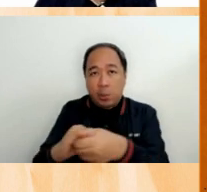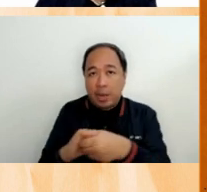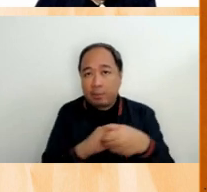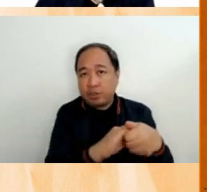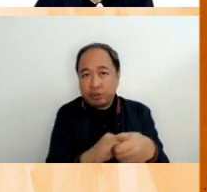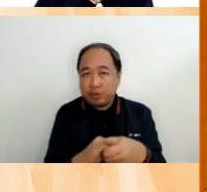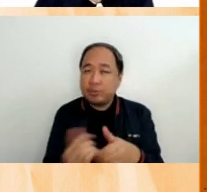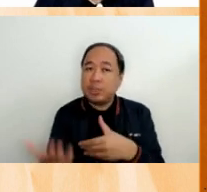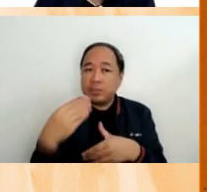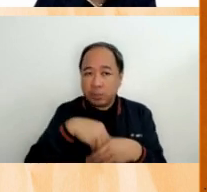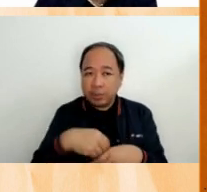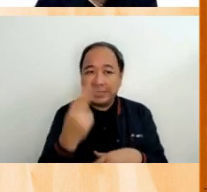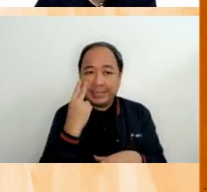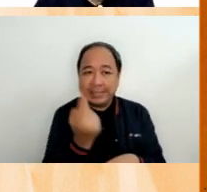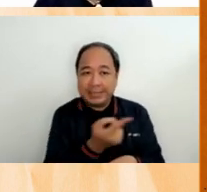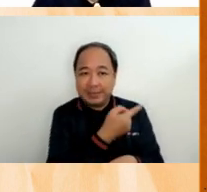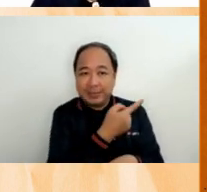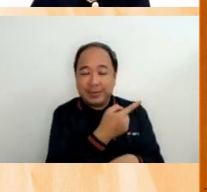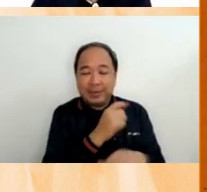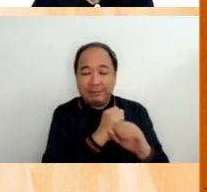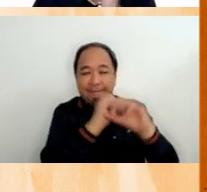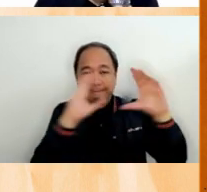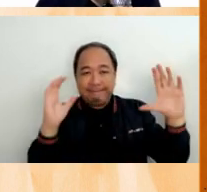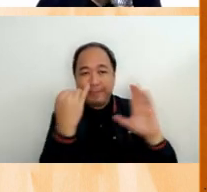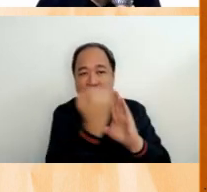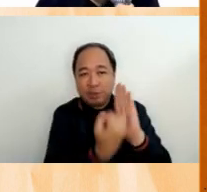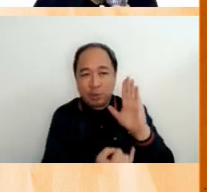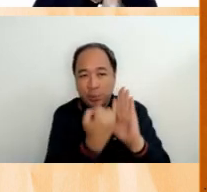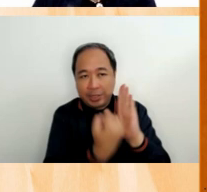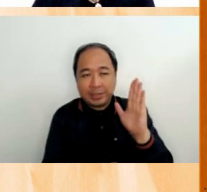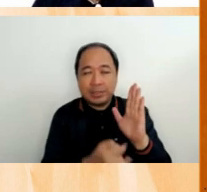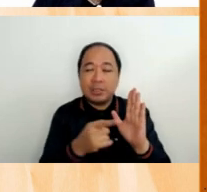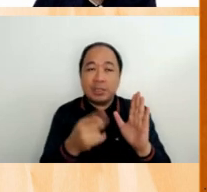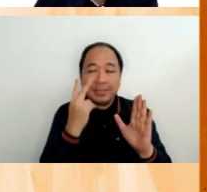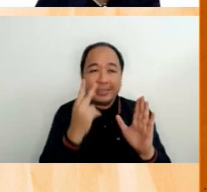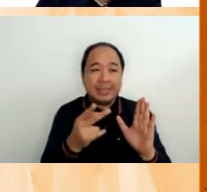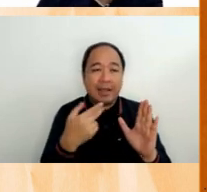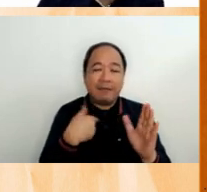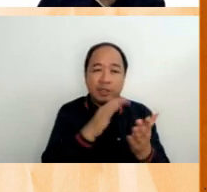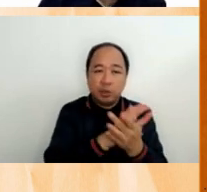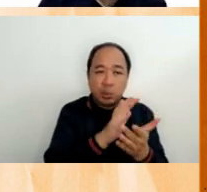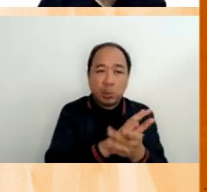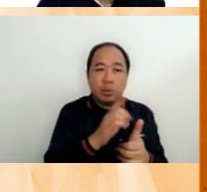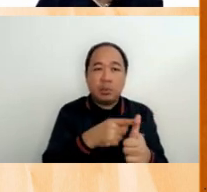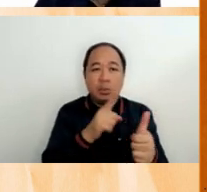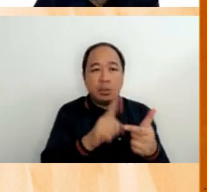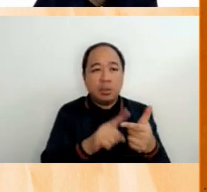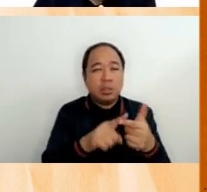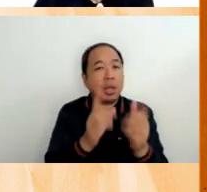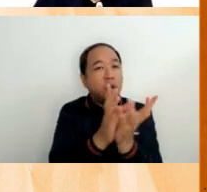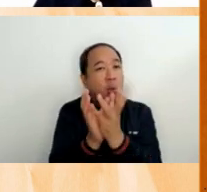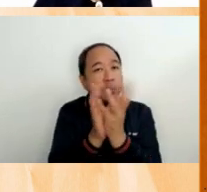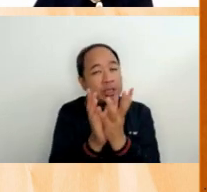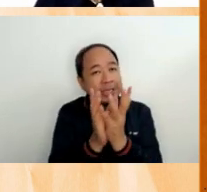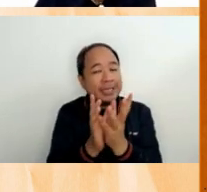community partners, we have the health sector, we have those who um, are in youth